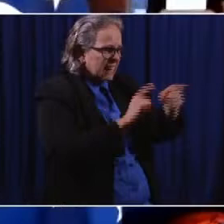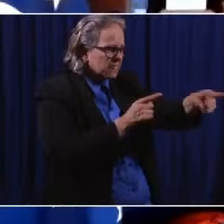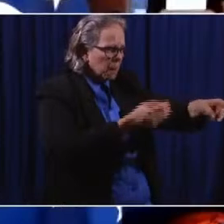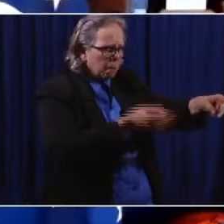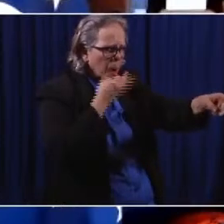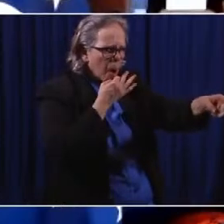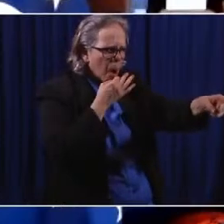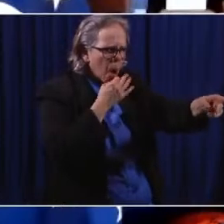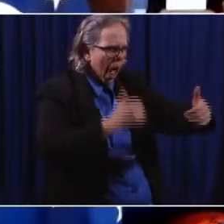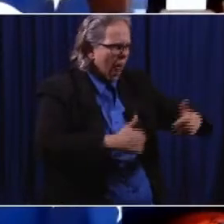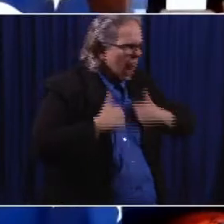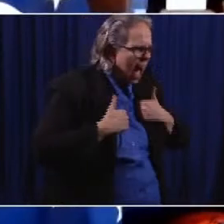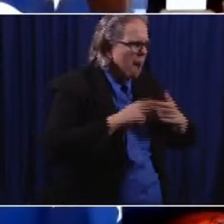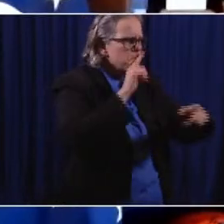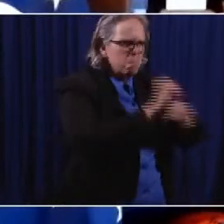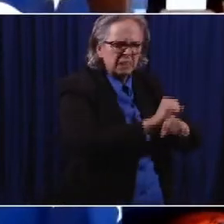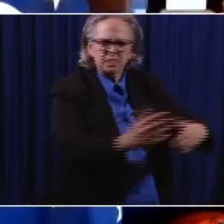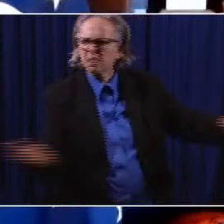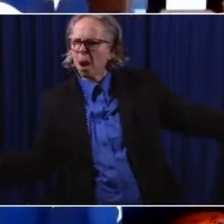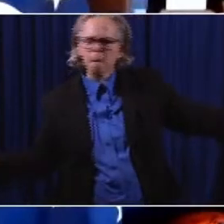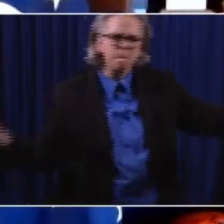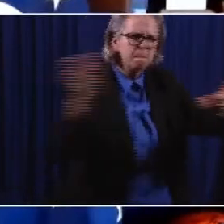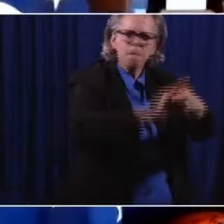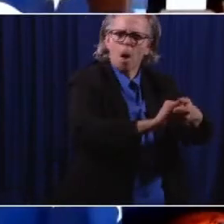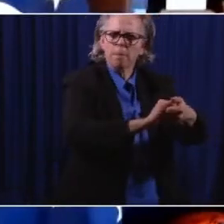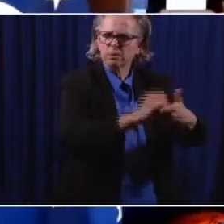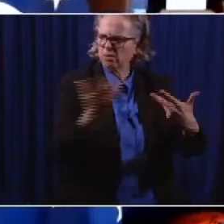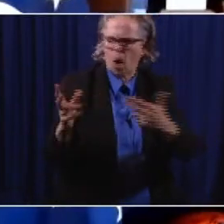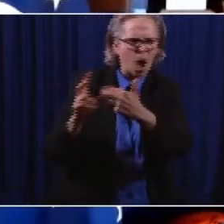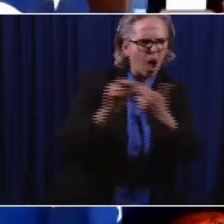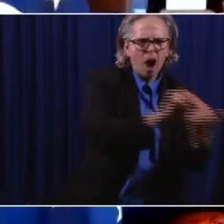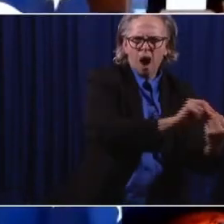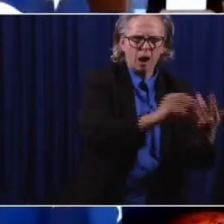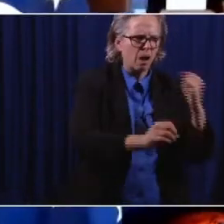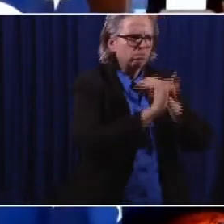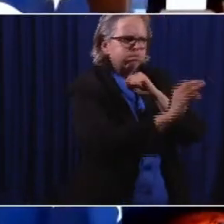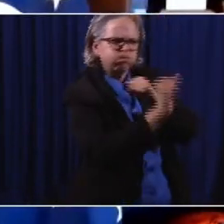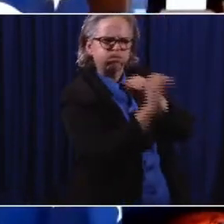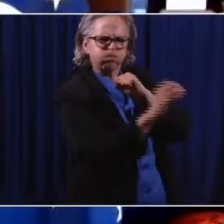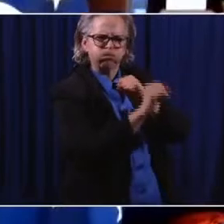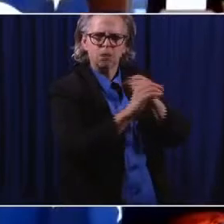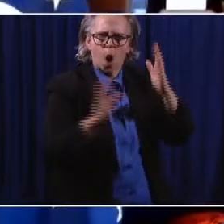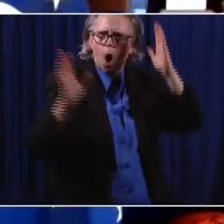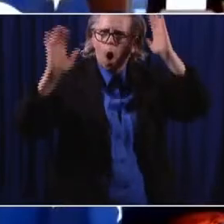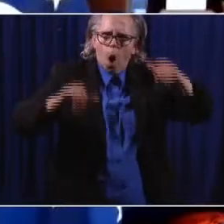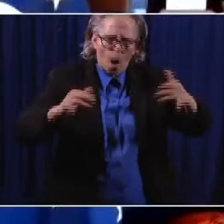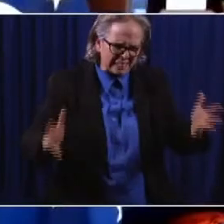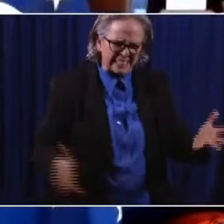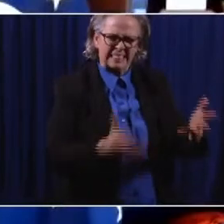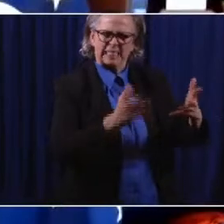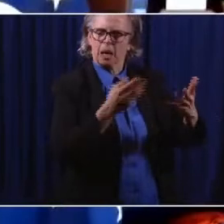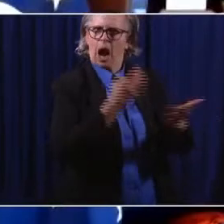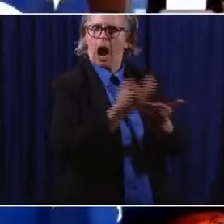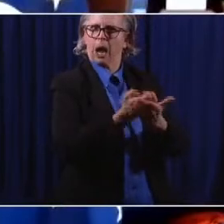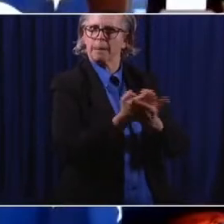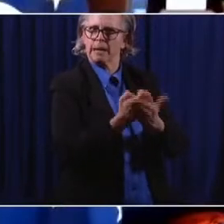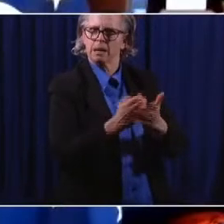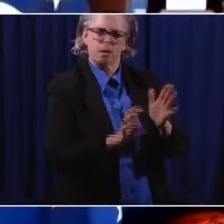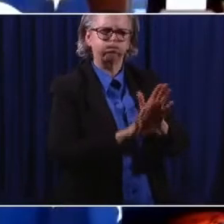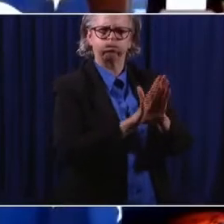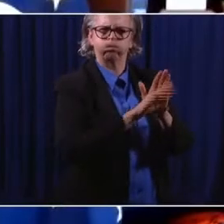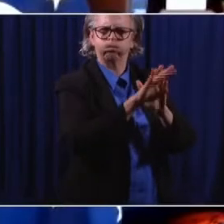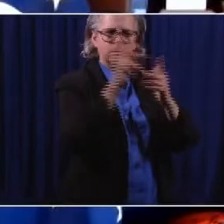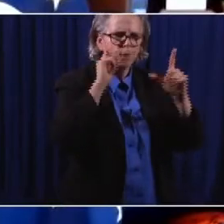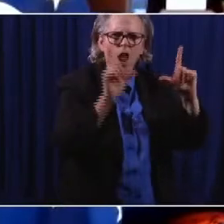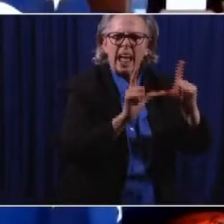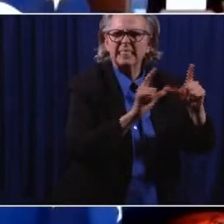businesses to commercialize this, and hopefully light a fire under our state's economy with the great talent and research